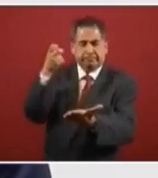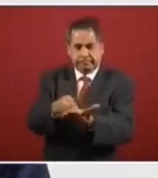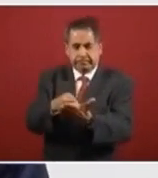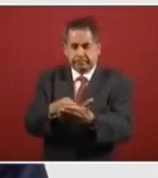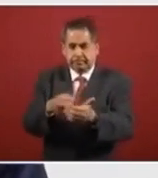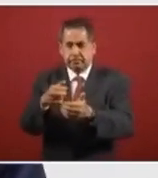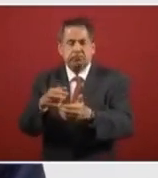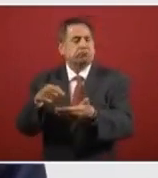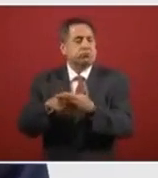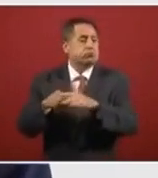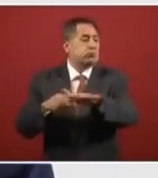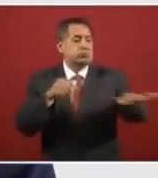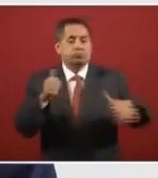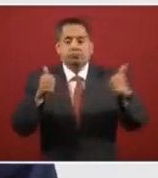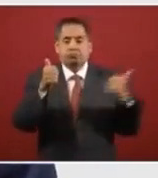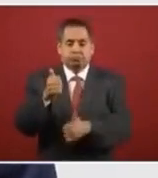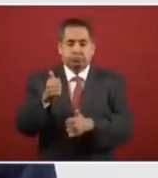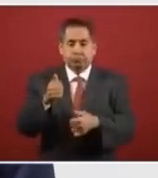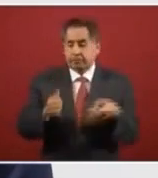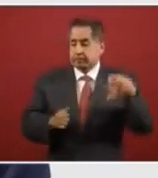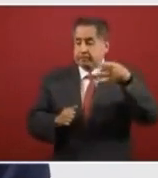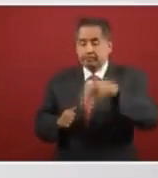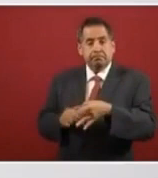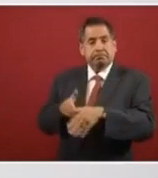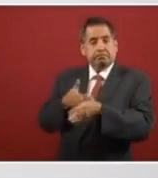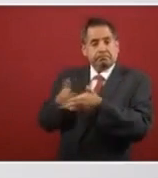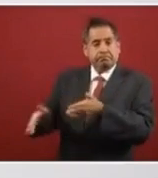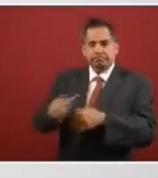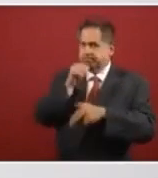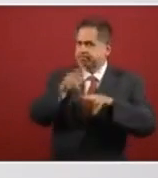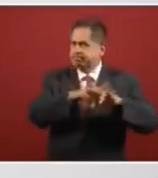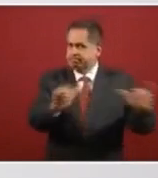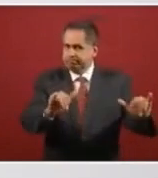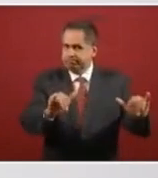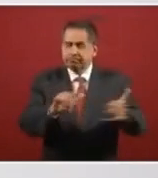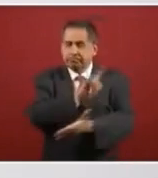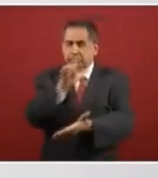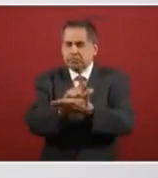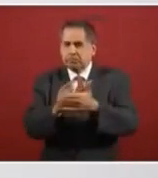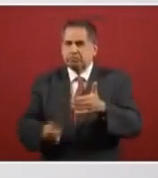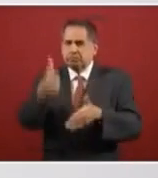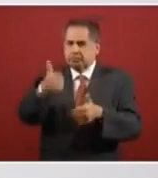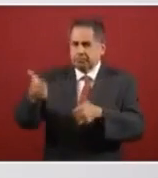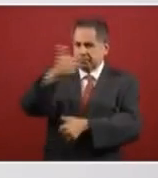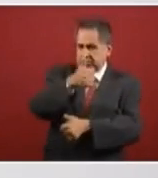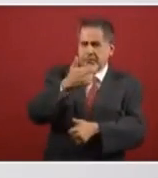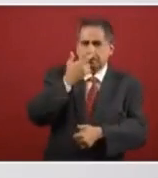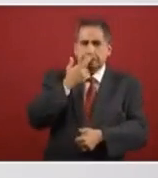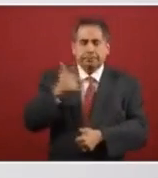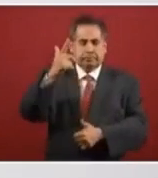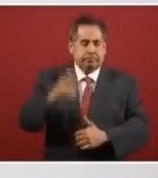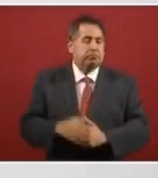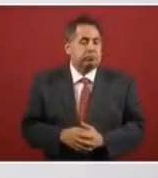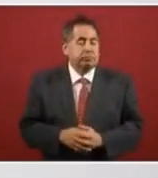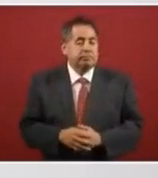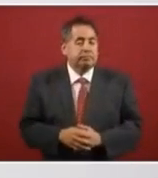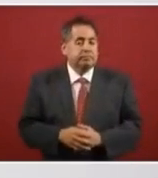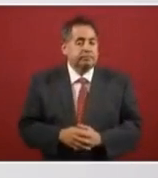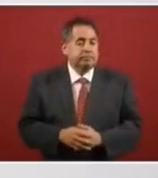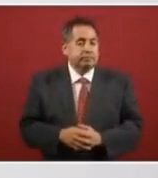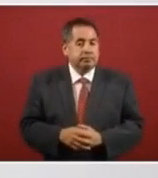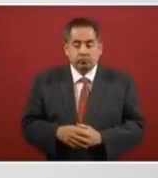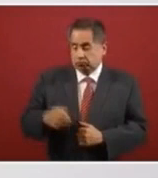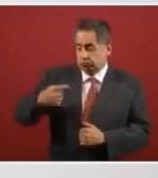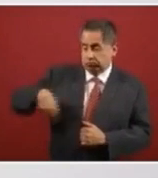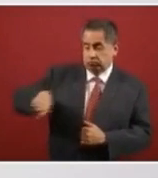the margin of the love nothing above the law and no one above the last with the decision